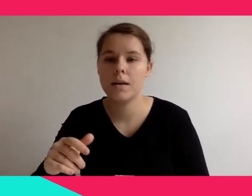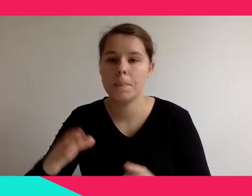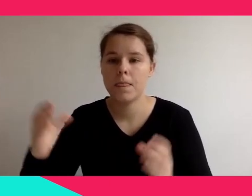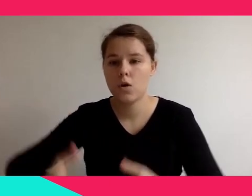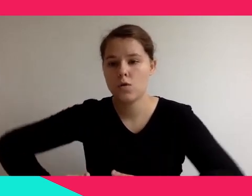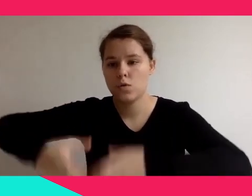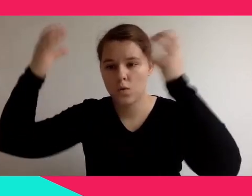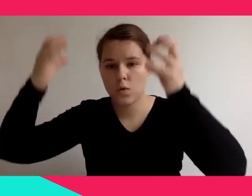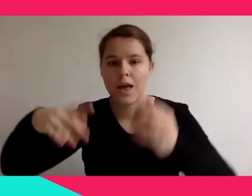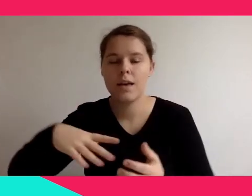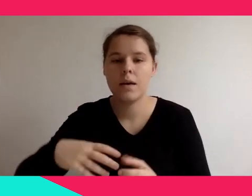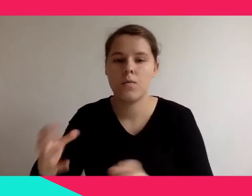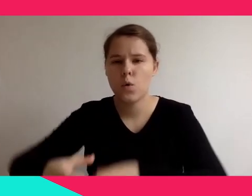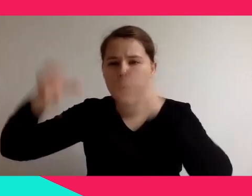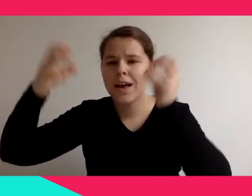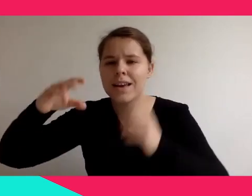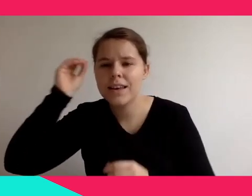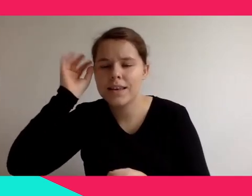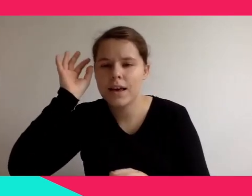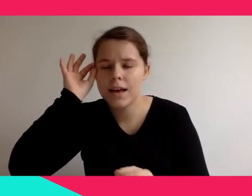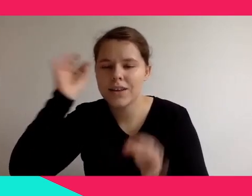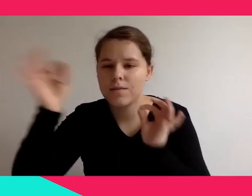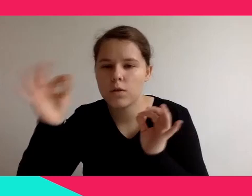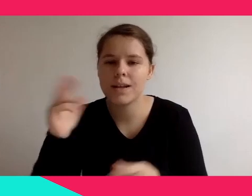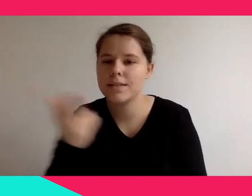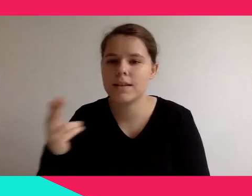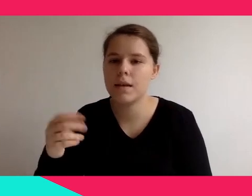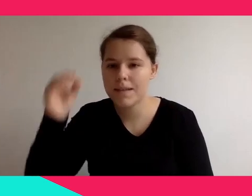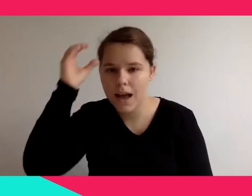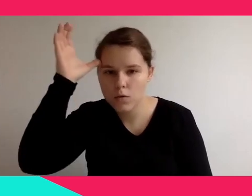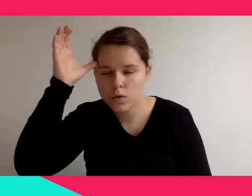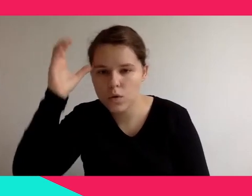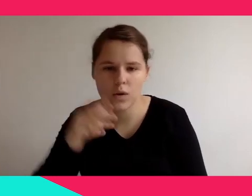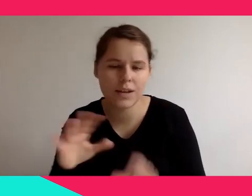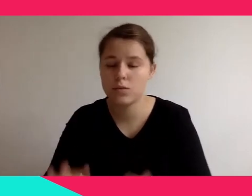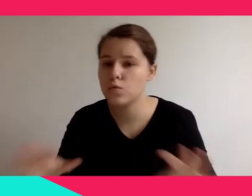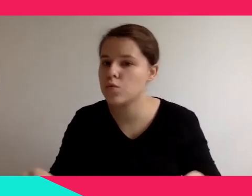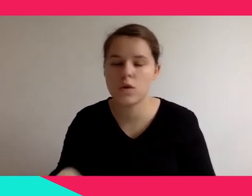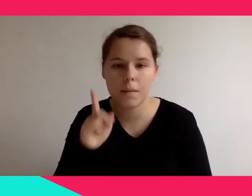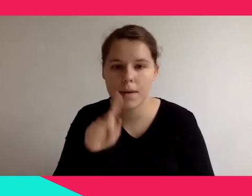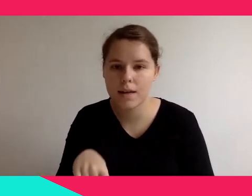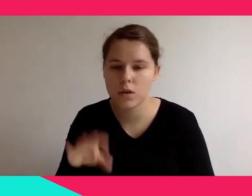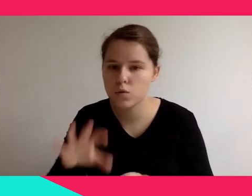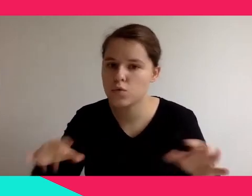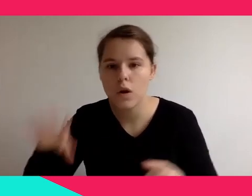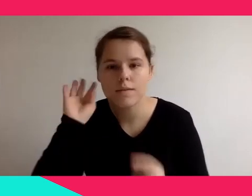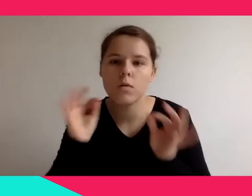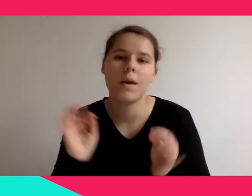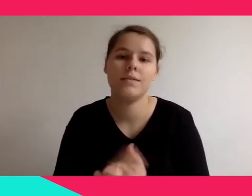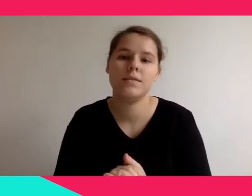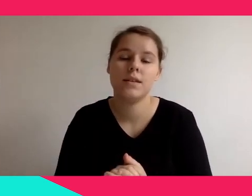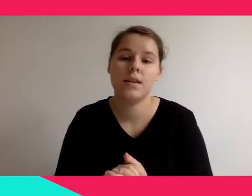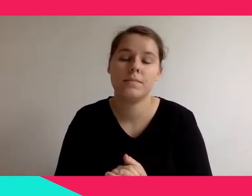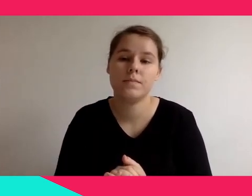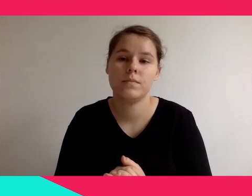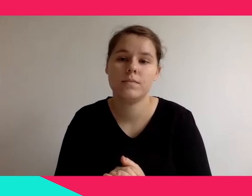data about these creators of works of art, not just Rembrandt van Rijn, but every artist in the world. So